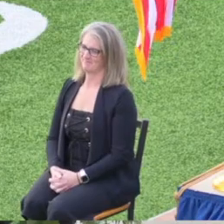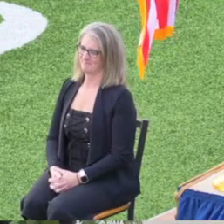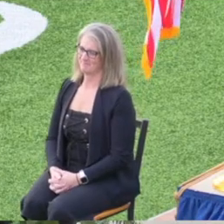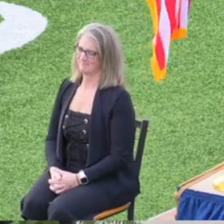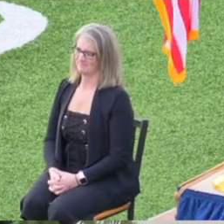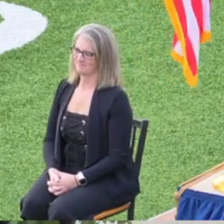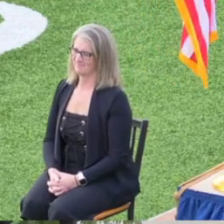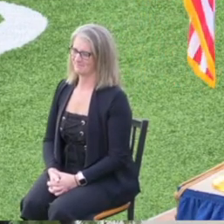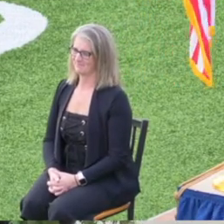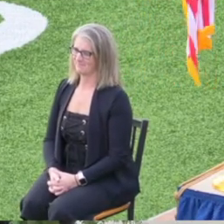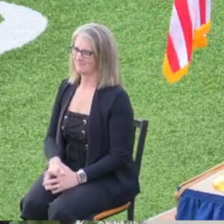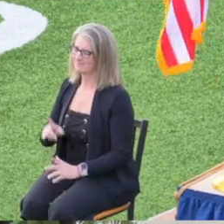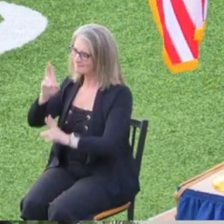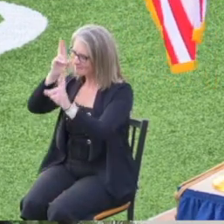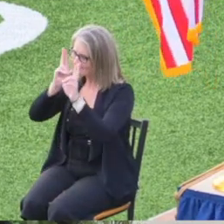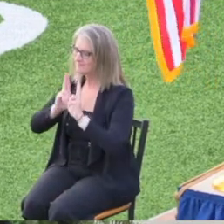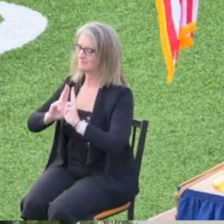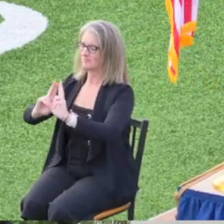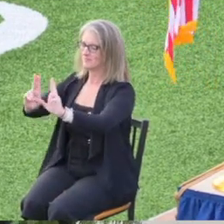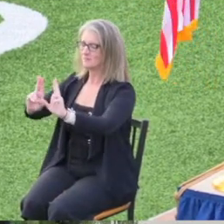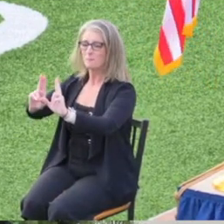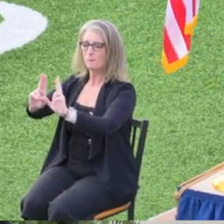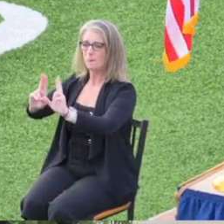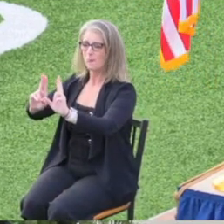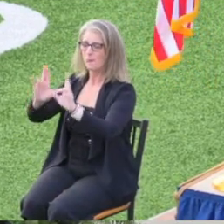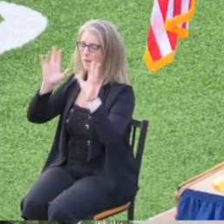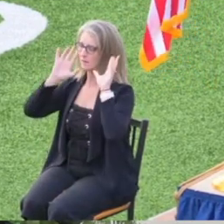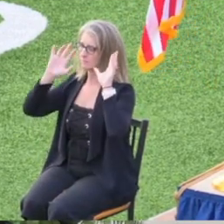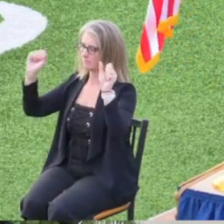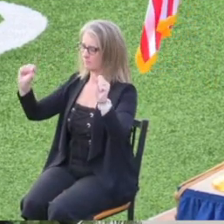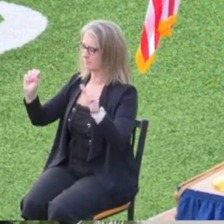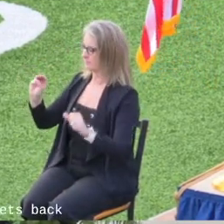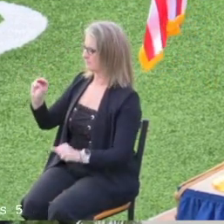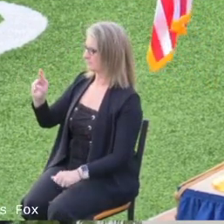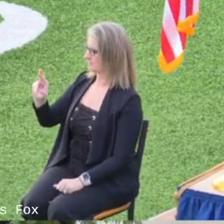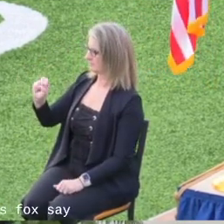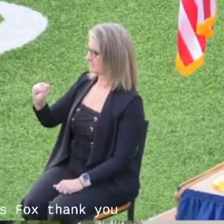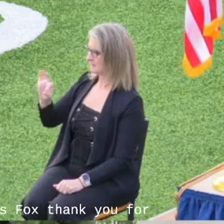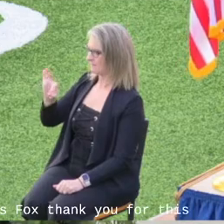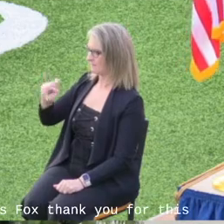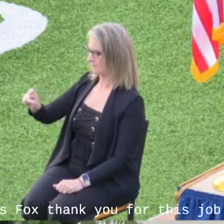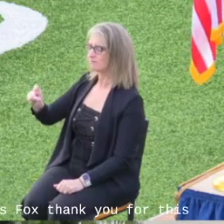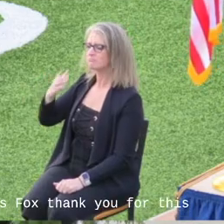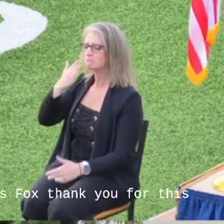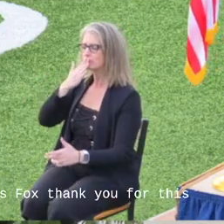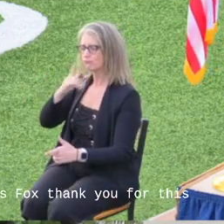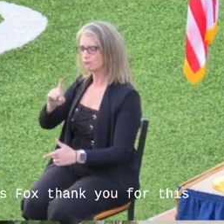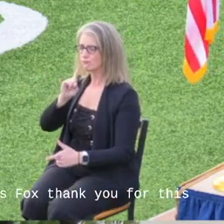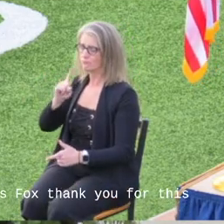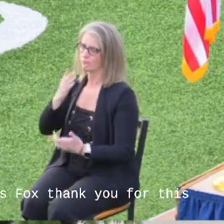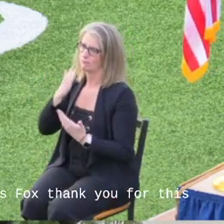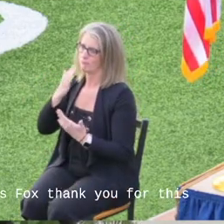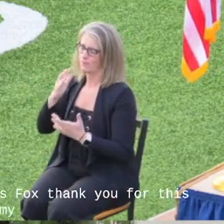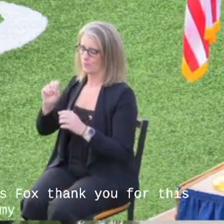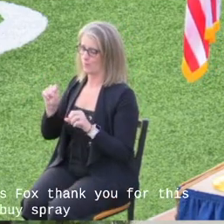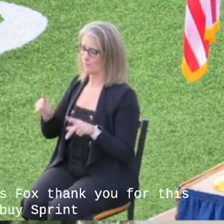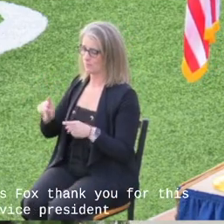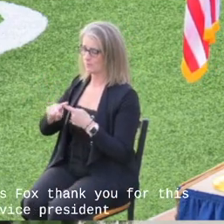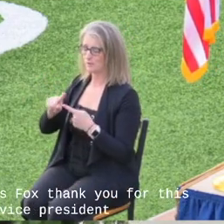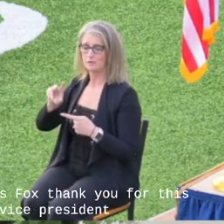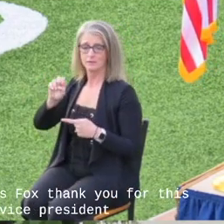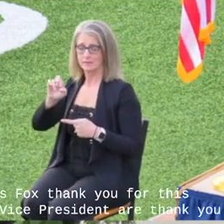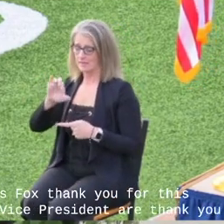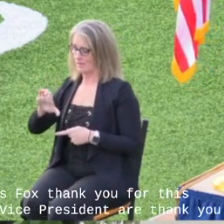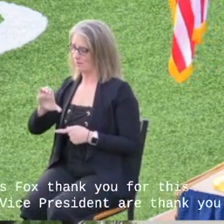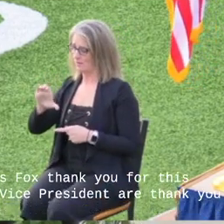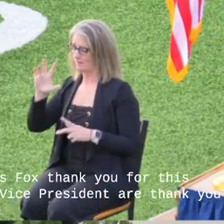Yeah. I give honor to the president, Ms. Fox. Thank you for this opportunity. To Vice President Eric, thank